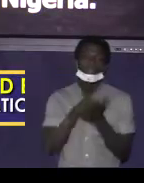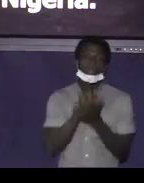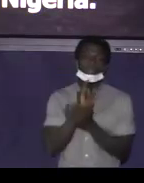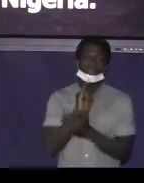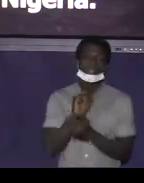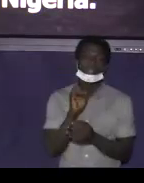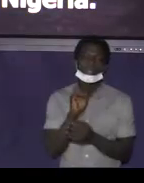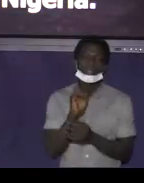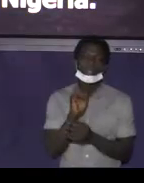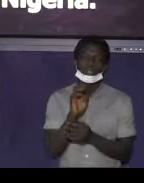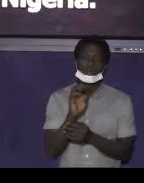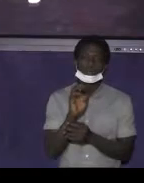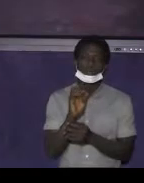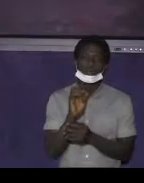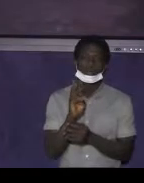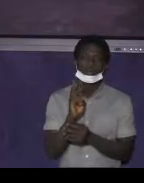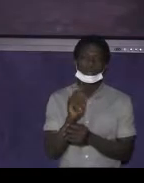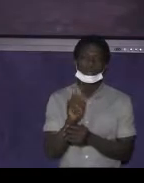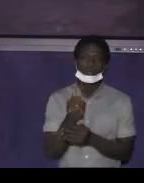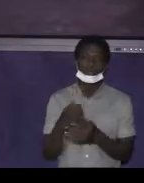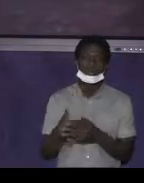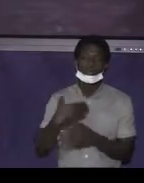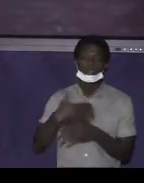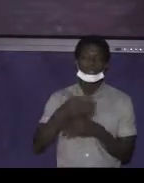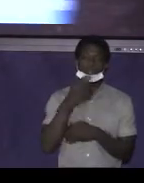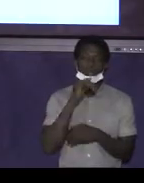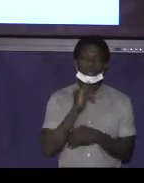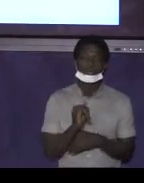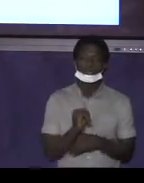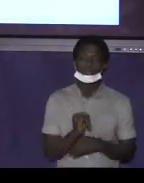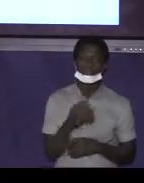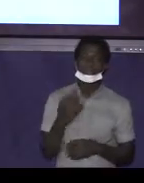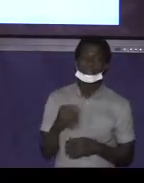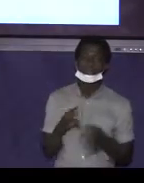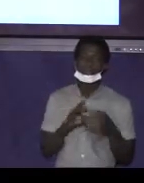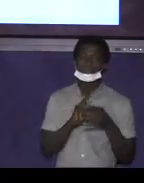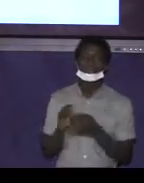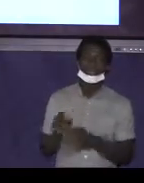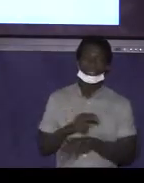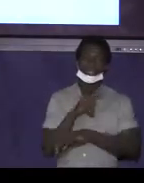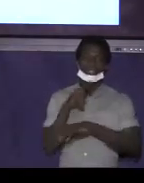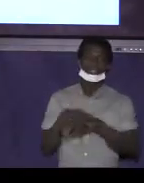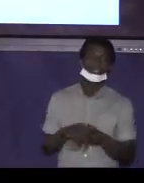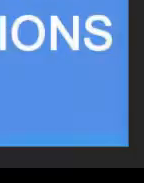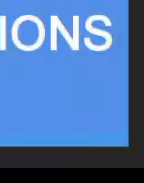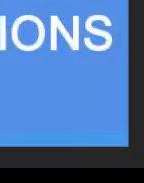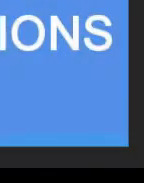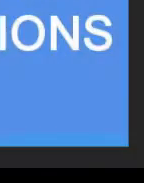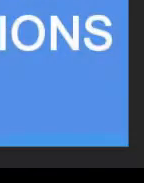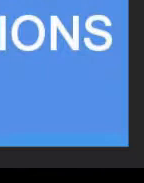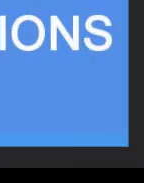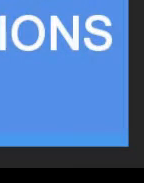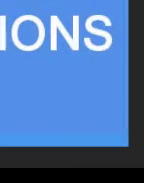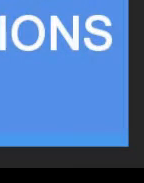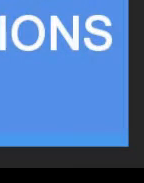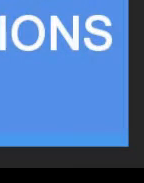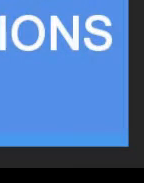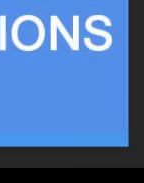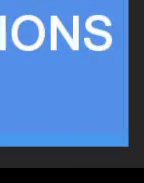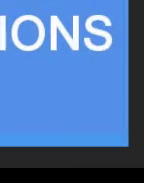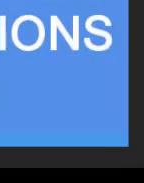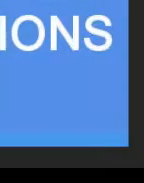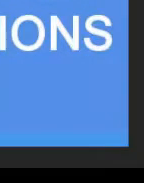1975. That is ECOWAS. Next one is the United Nations Organization. That